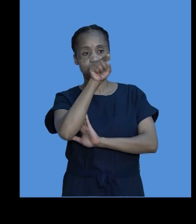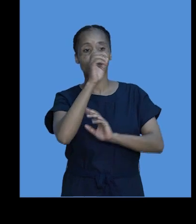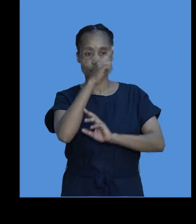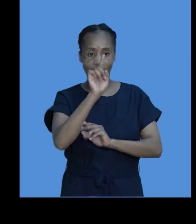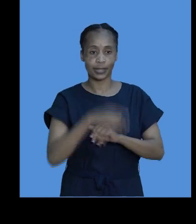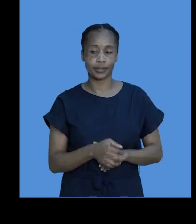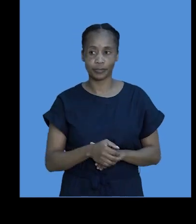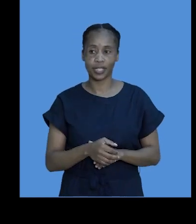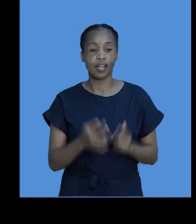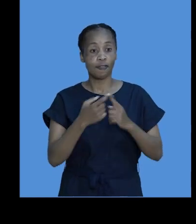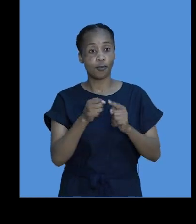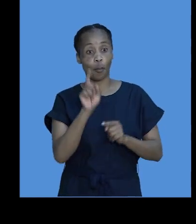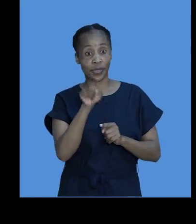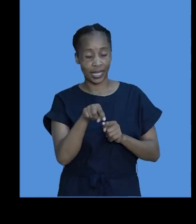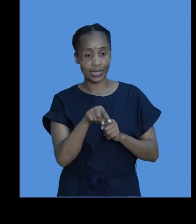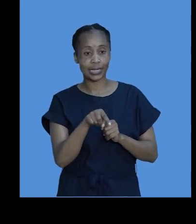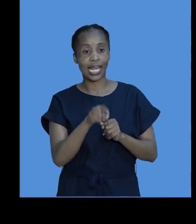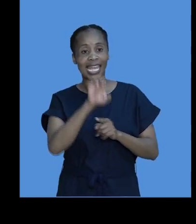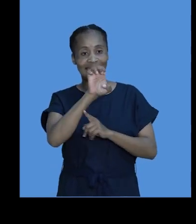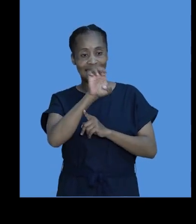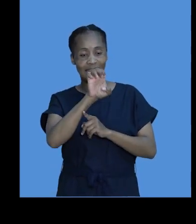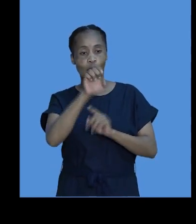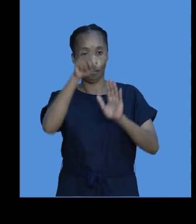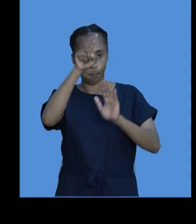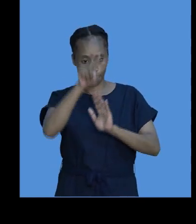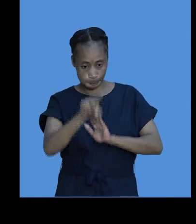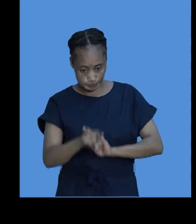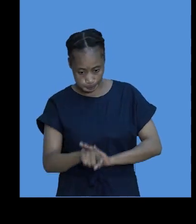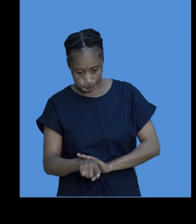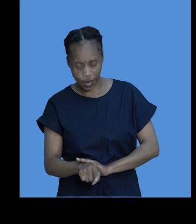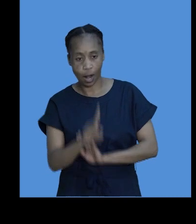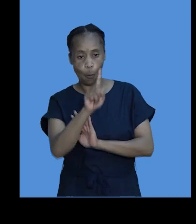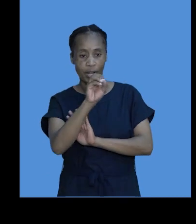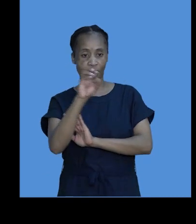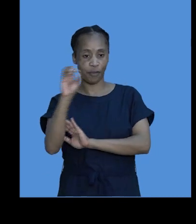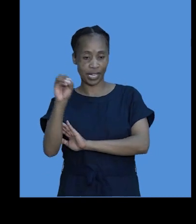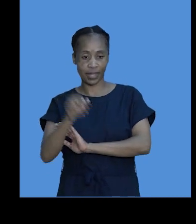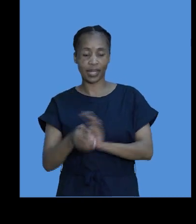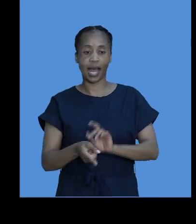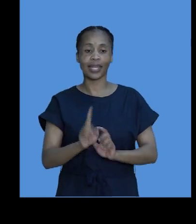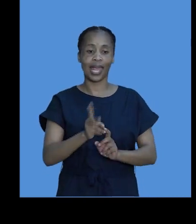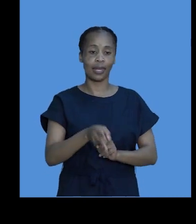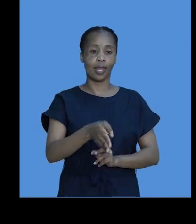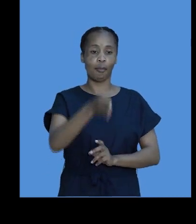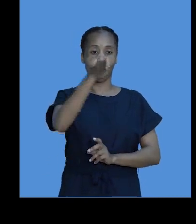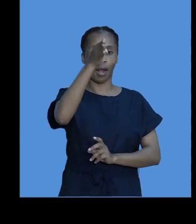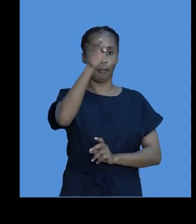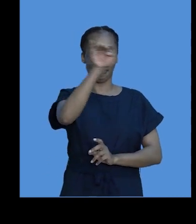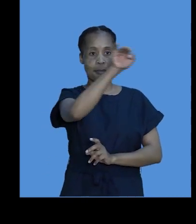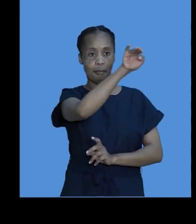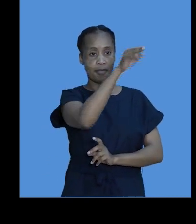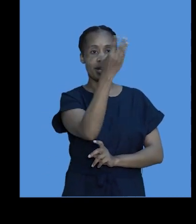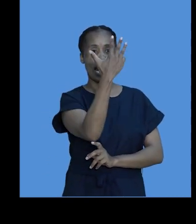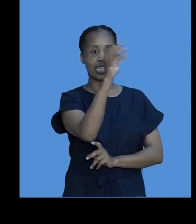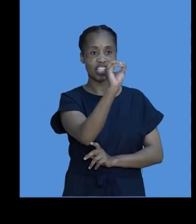our AC there. Right. So from the equilibrium, we go down. That was 100. And then we go all the way